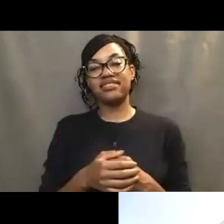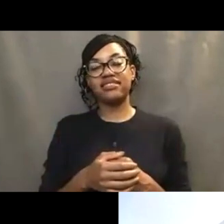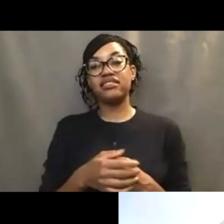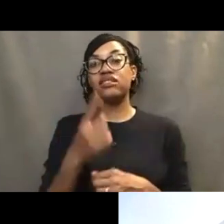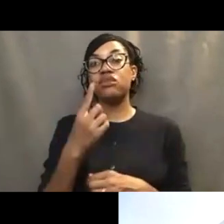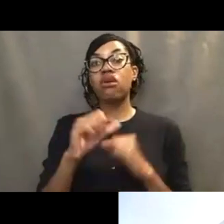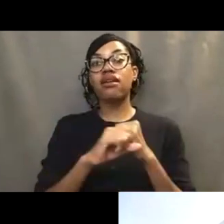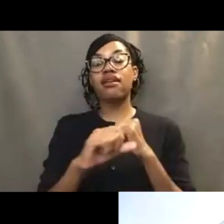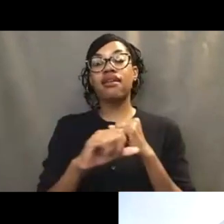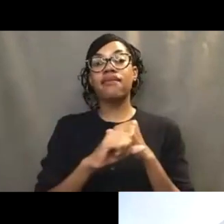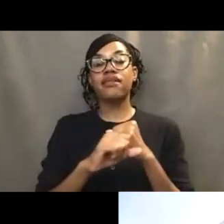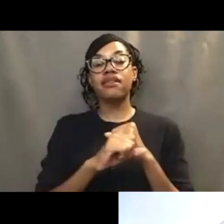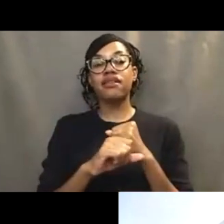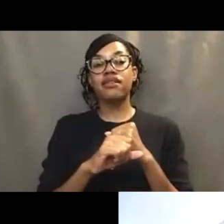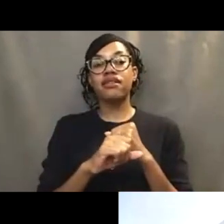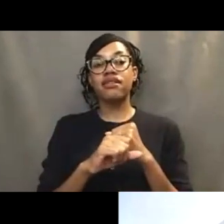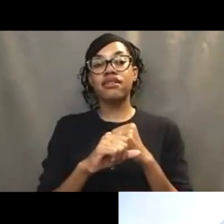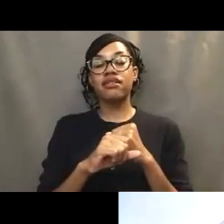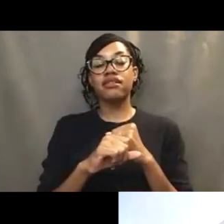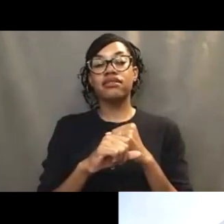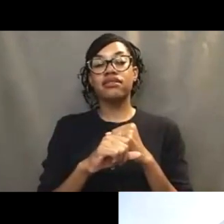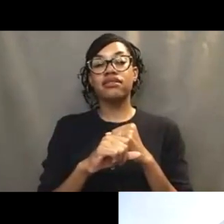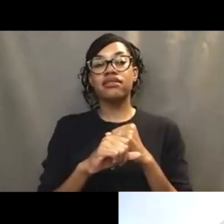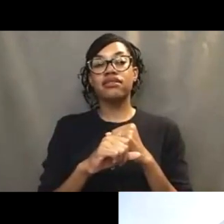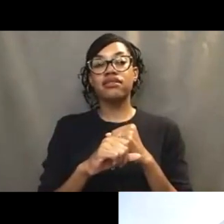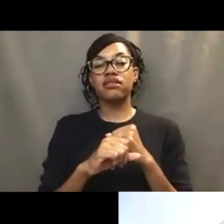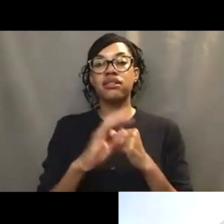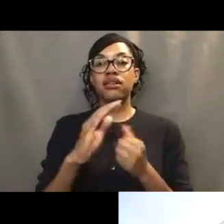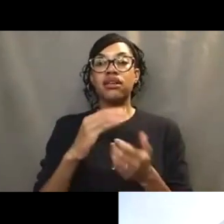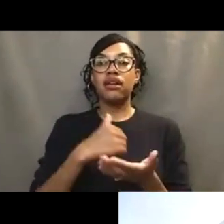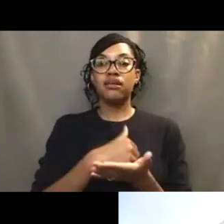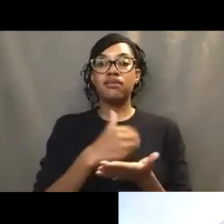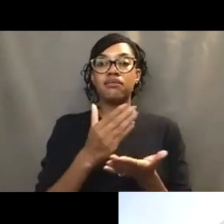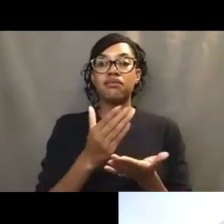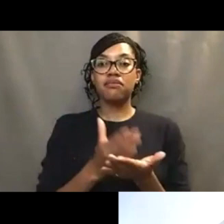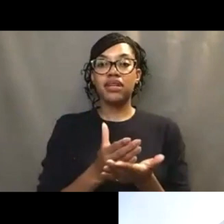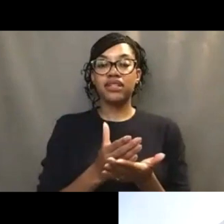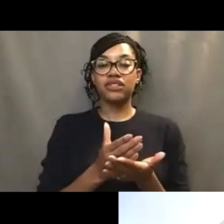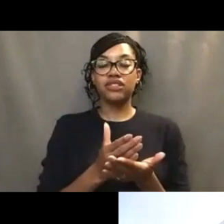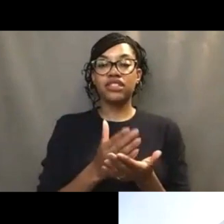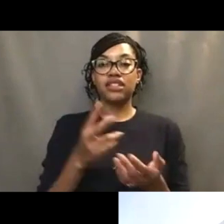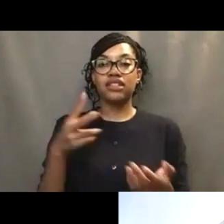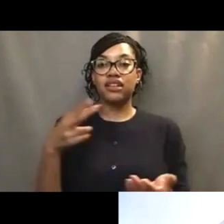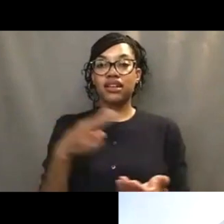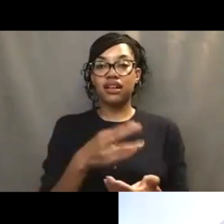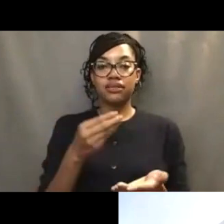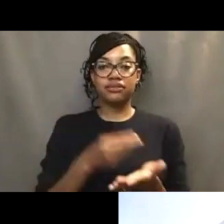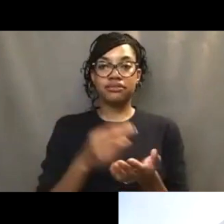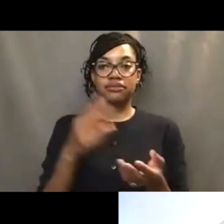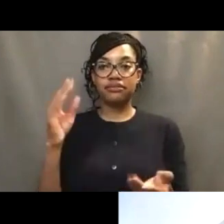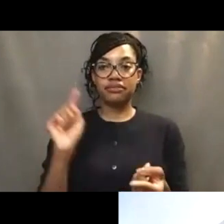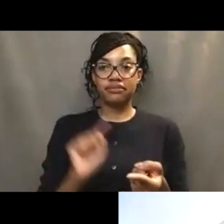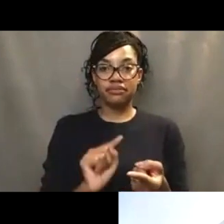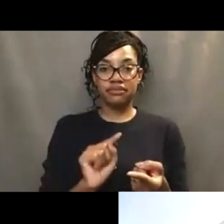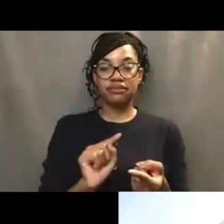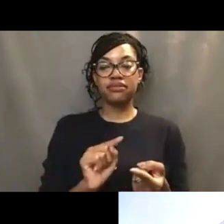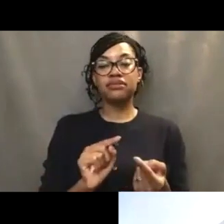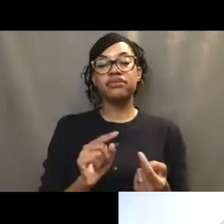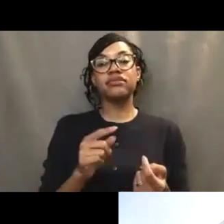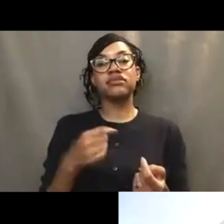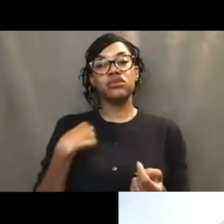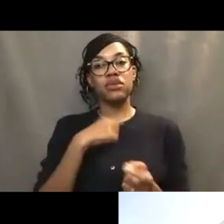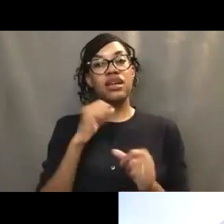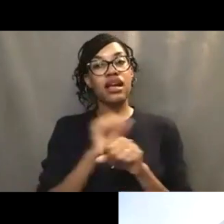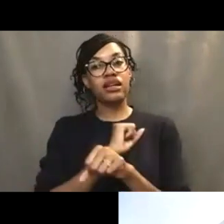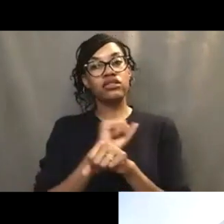one with the budget cuts to classrooms and the spousal carve out, we actually went to